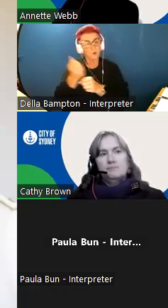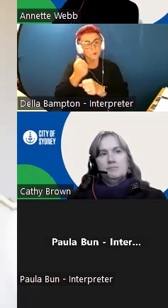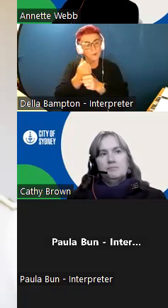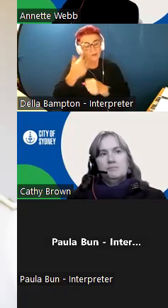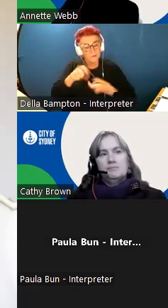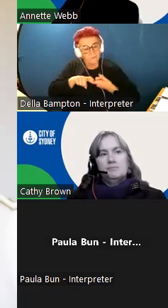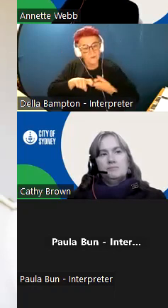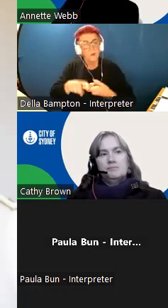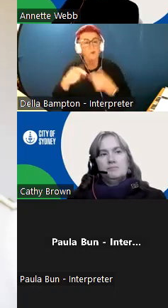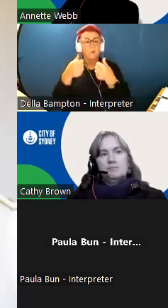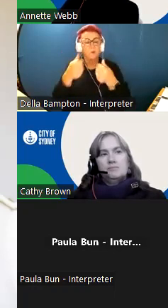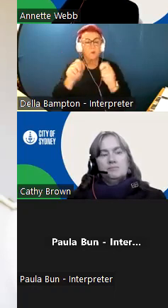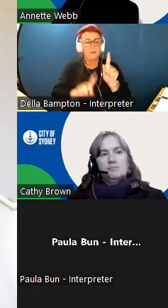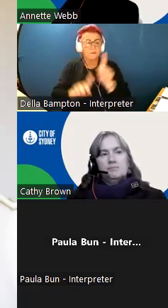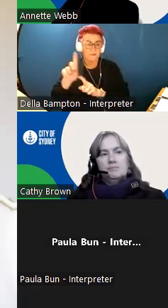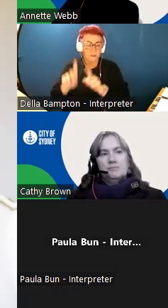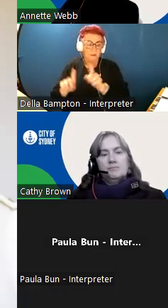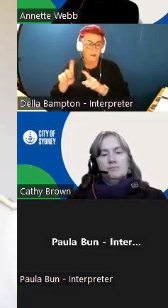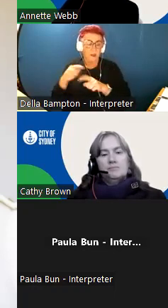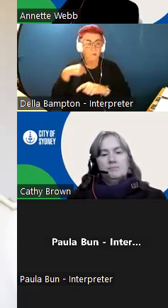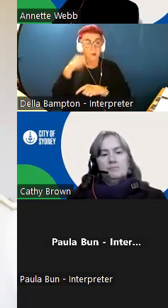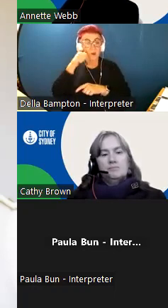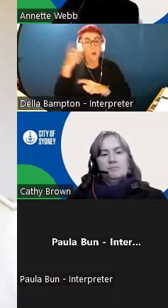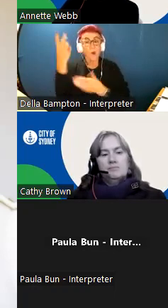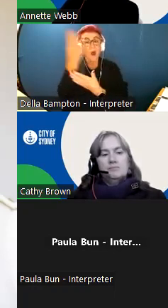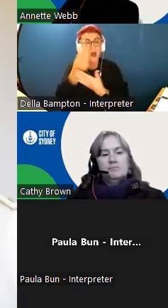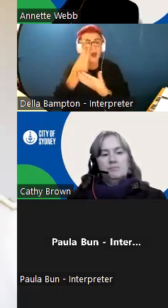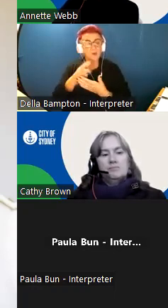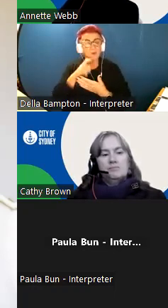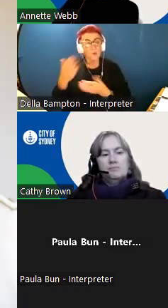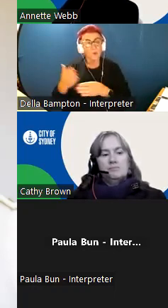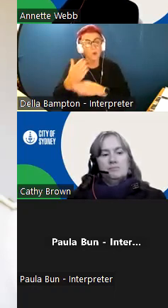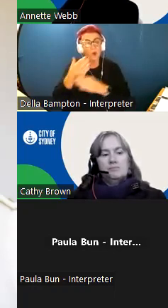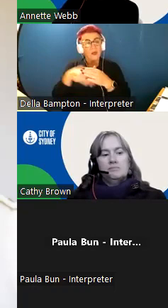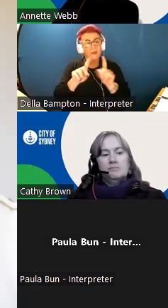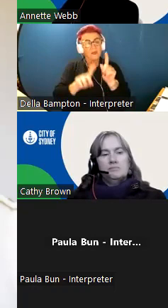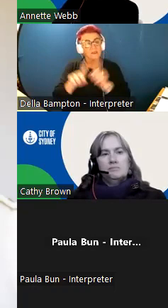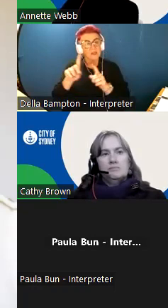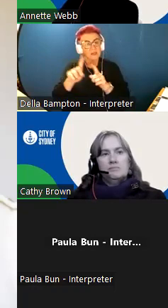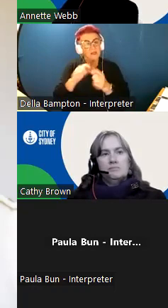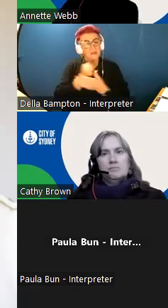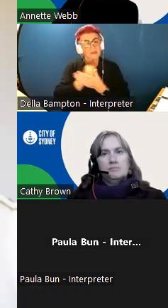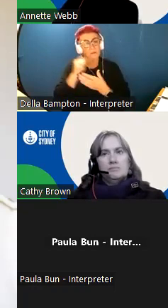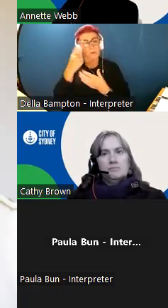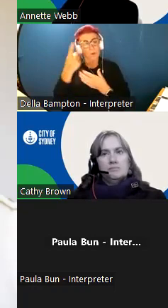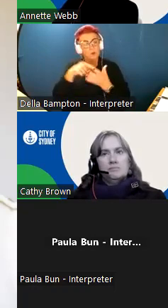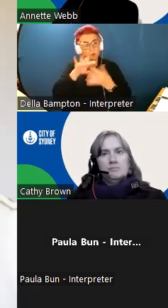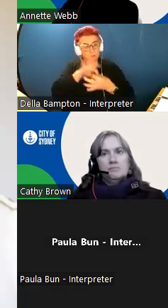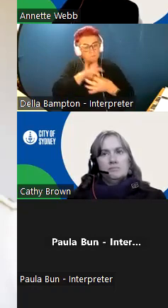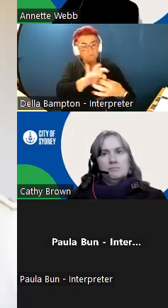city. And we know that artists living and working in the heart of the city is a key to a thriving cultural